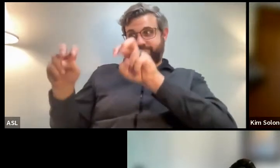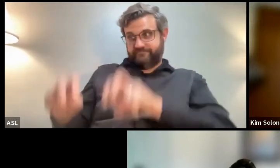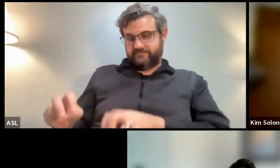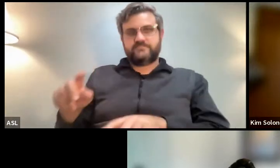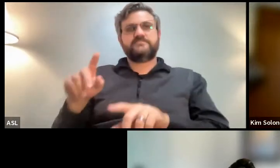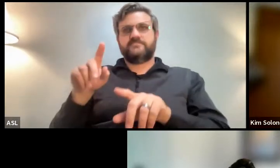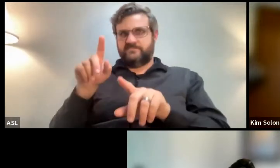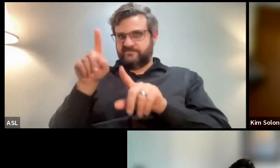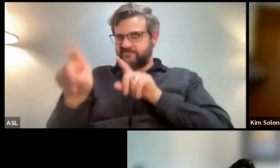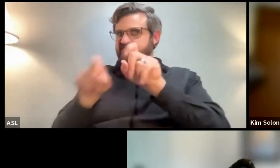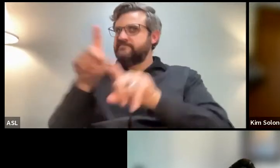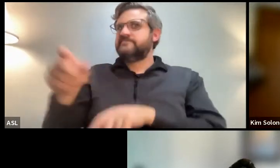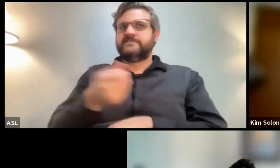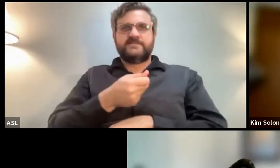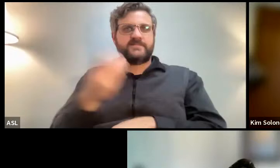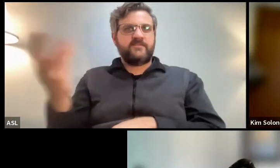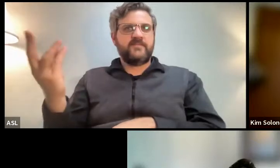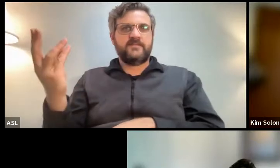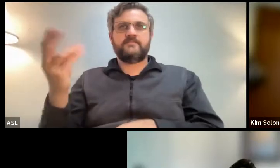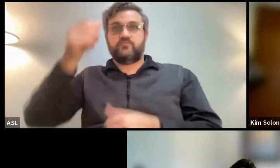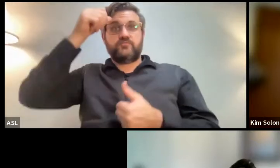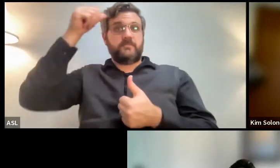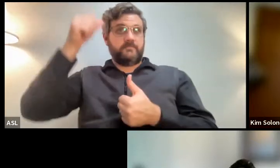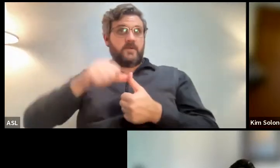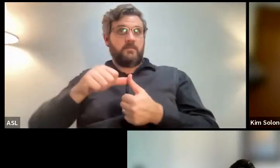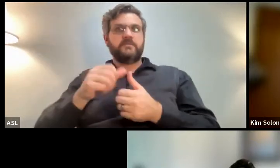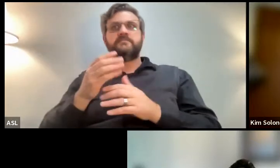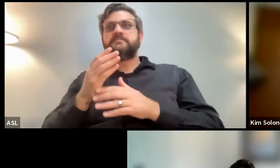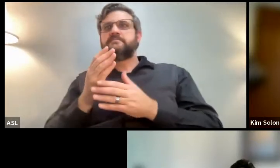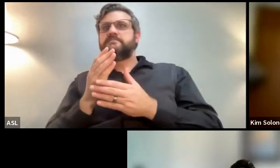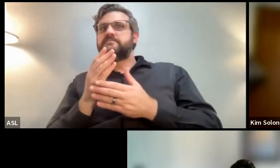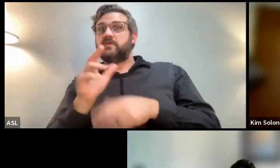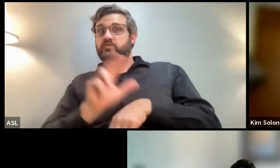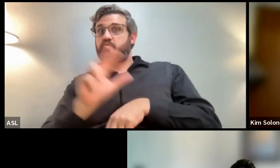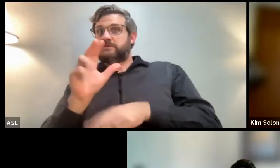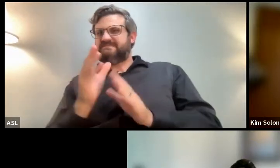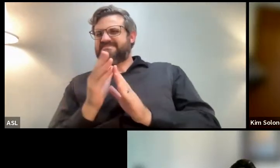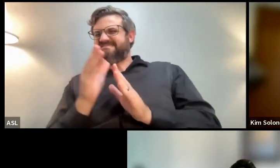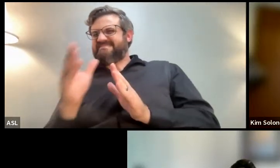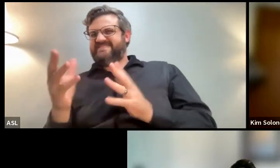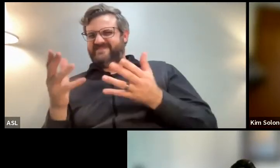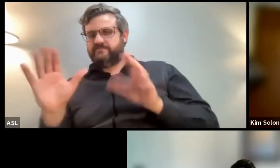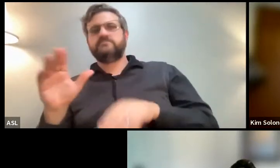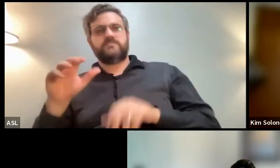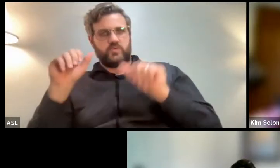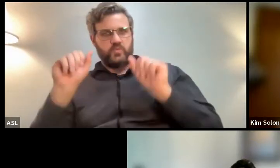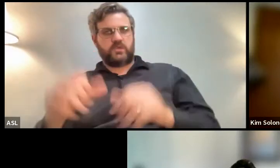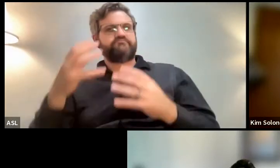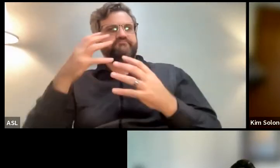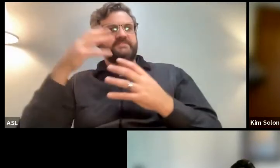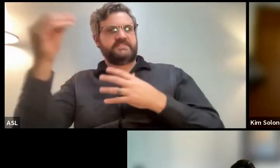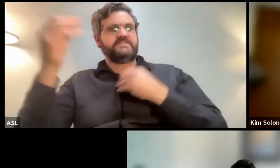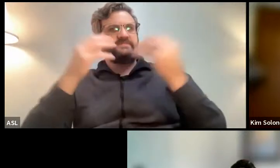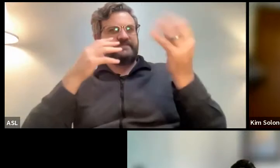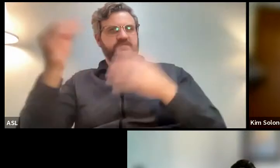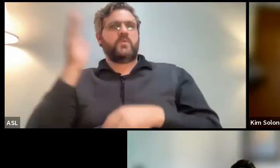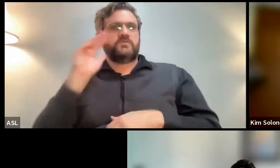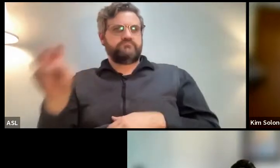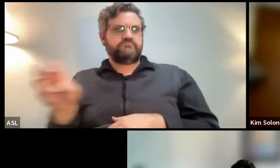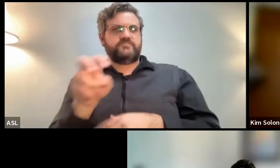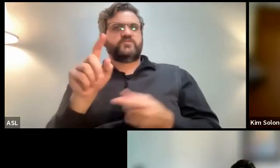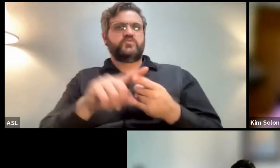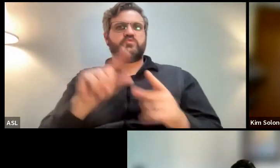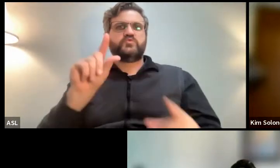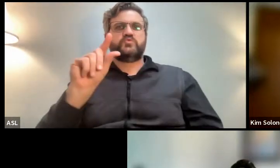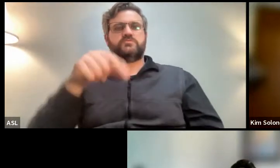several questions, but I did want to be mindful that it's a little past 3, so anybody who needed to leave, we are going to shift to the Q&A